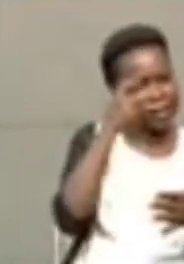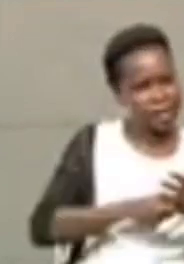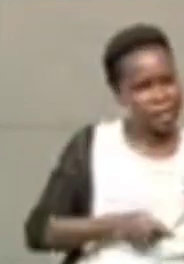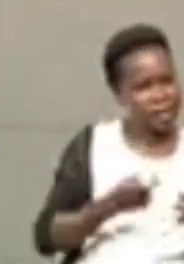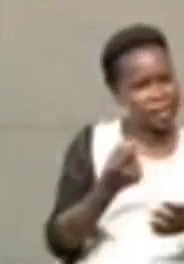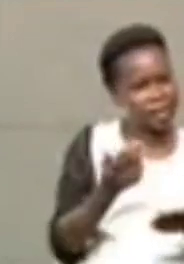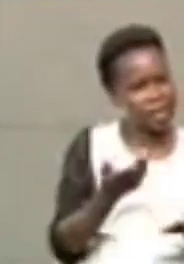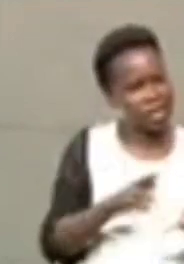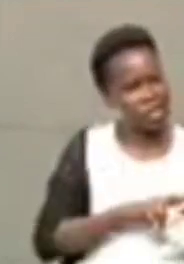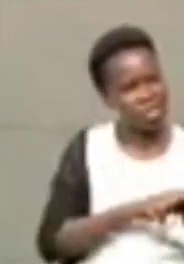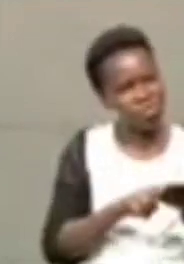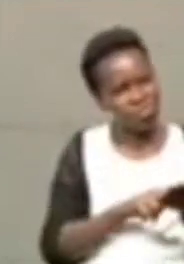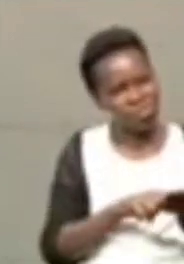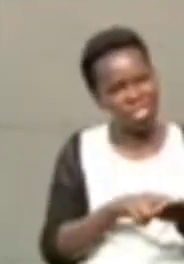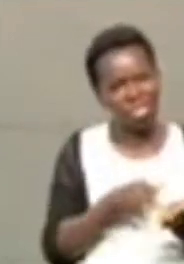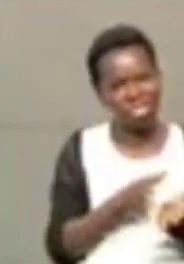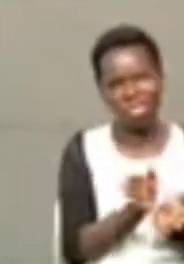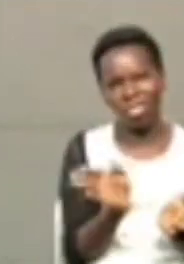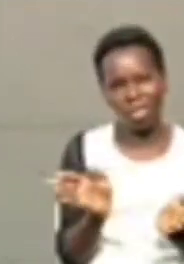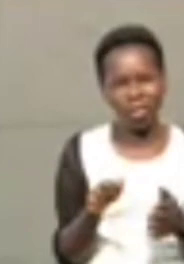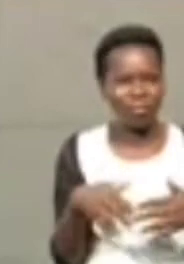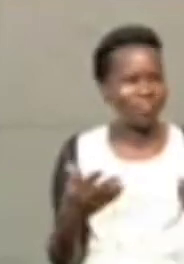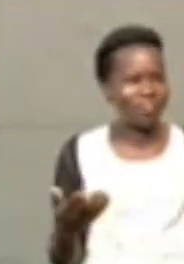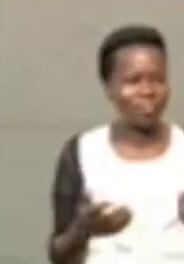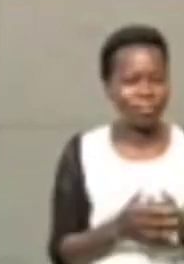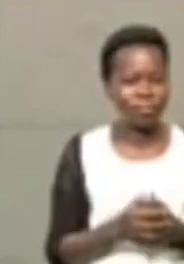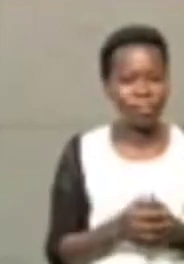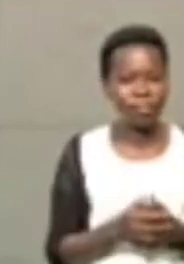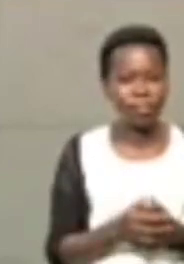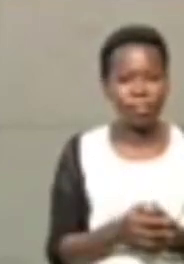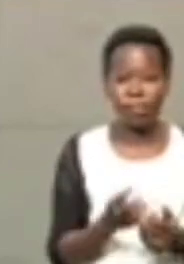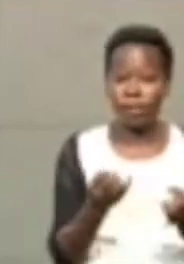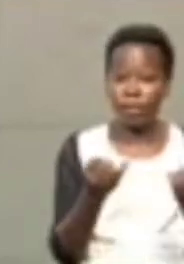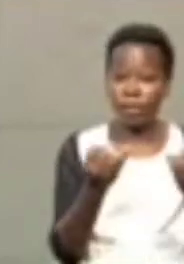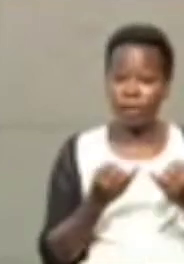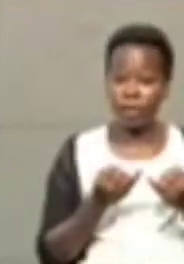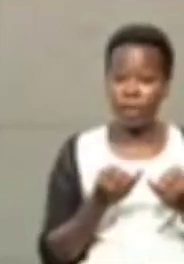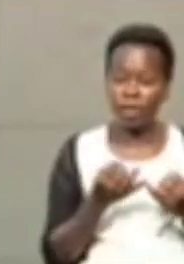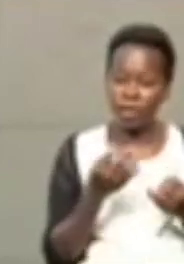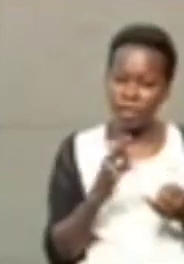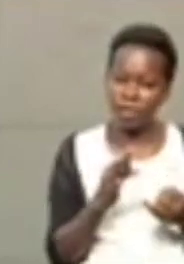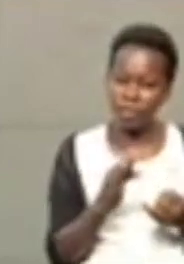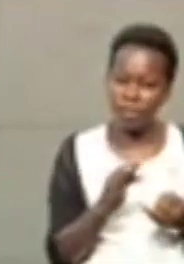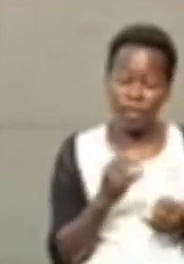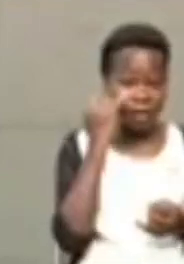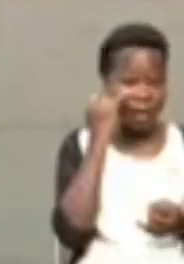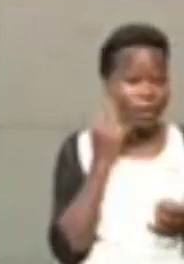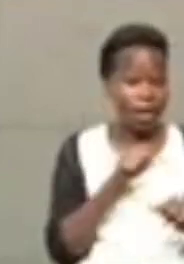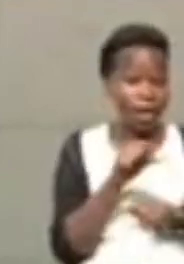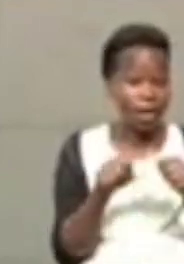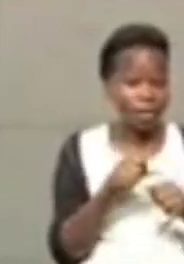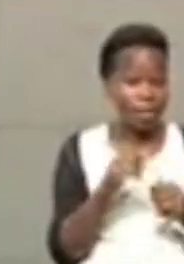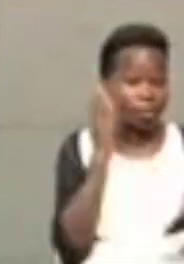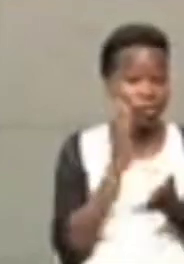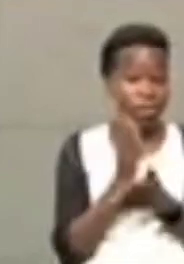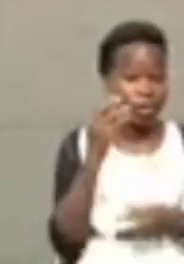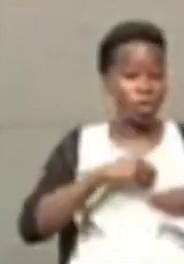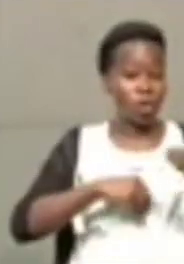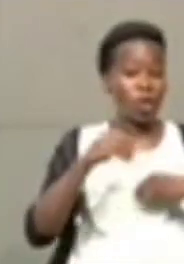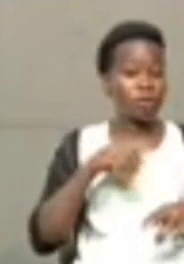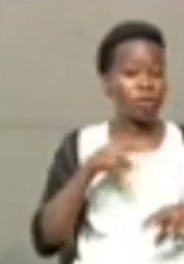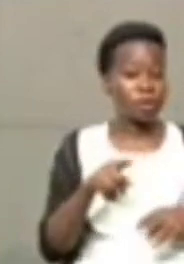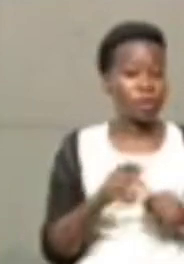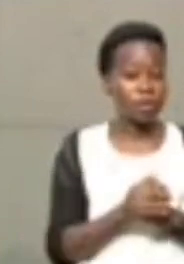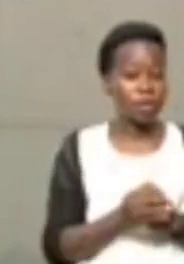is used or misused. And they told us if we can be serious about fighting corruption, there'll